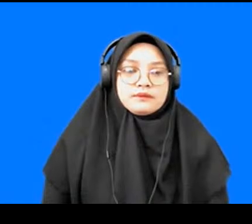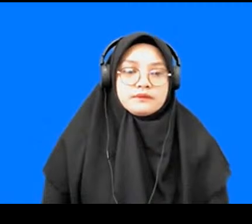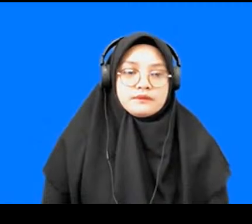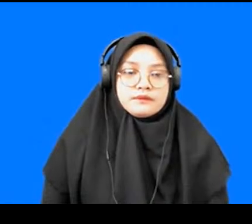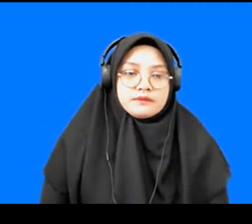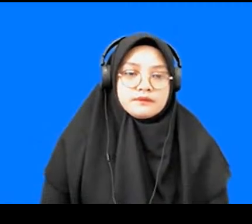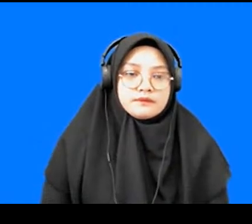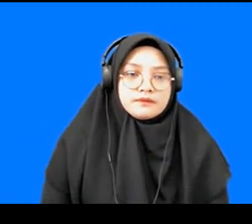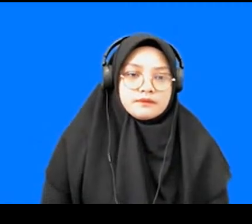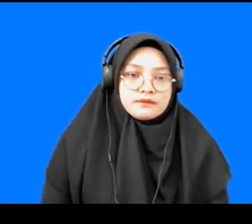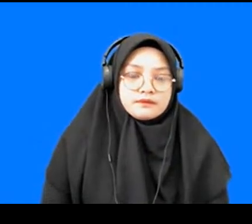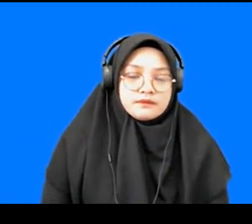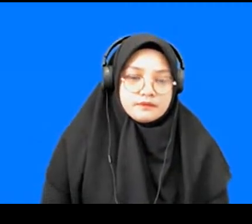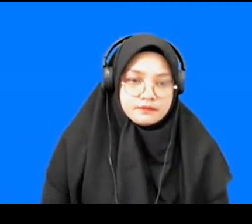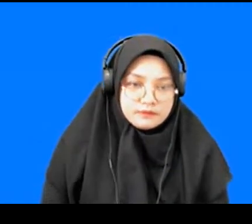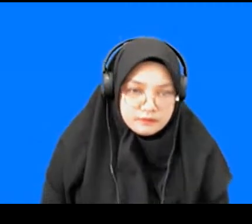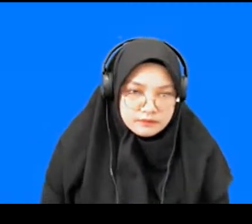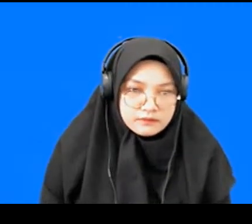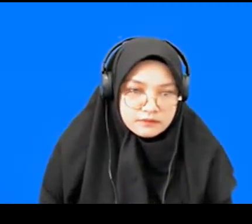One.